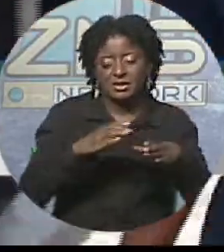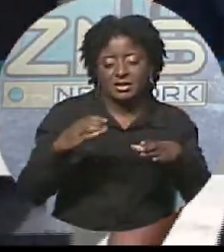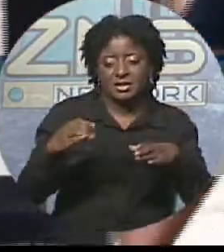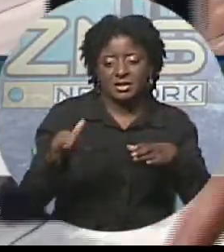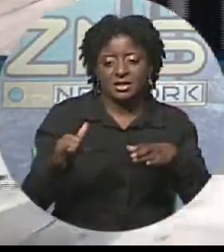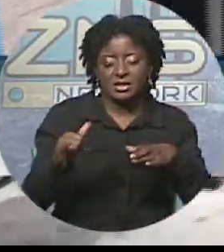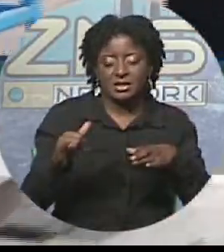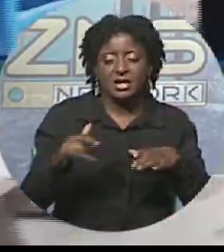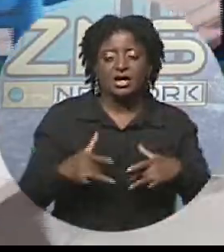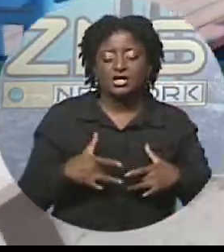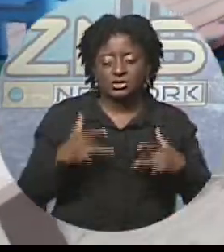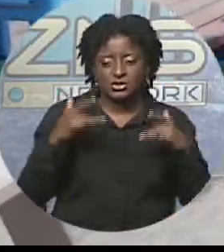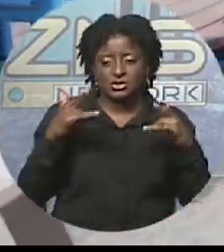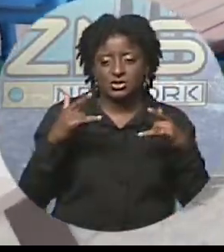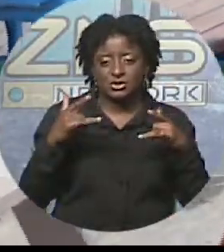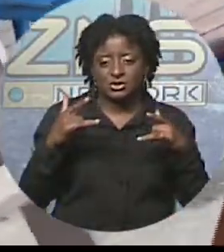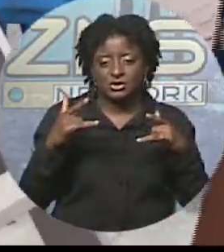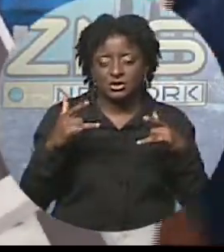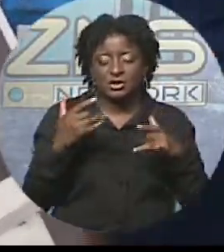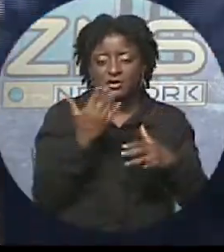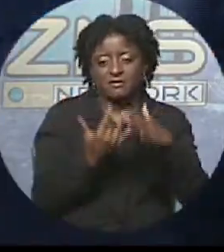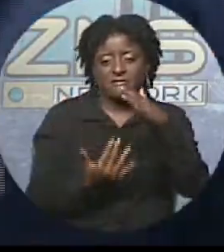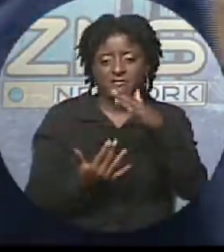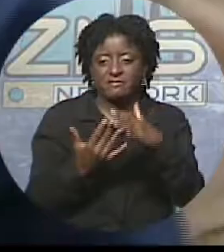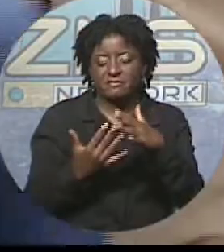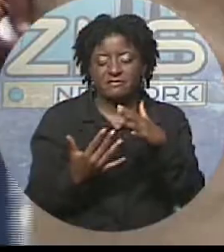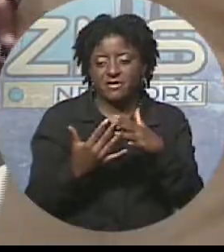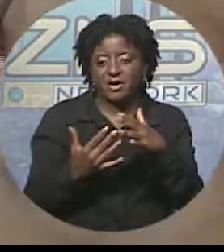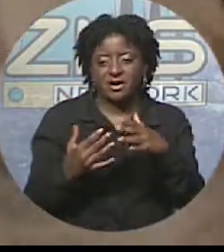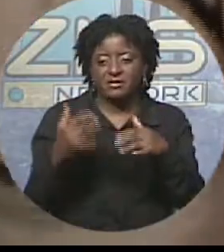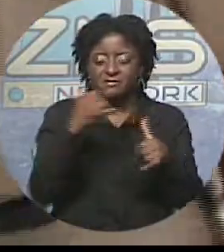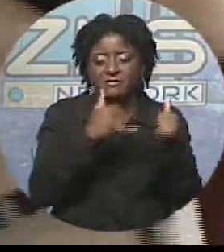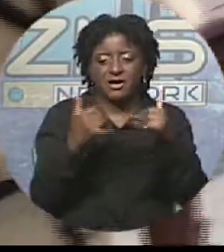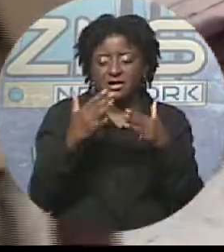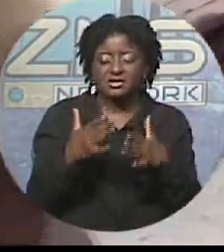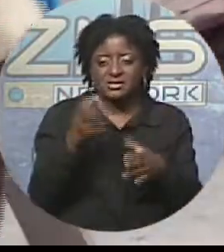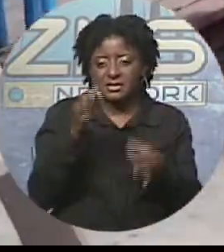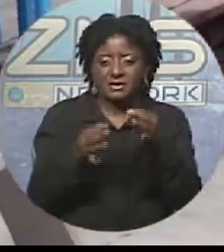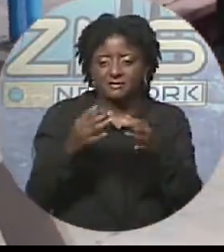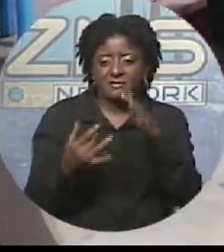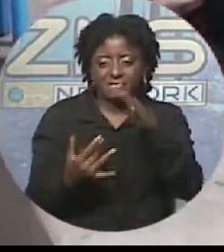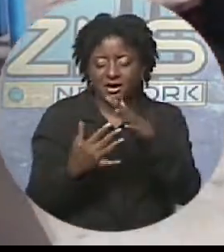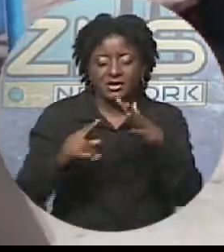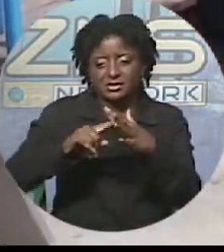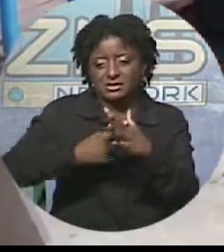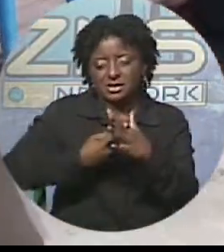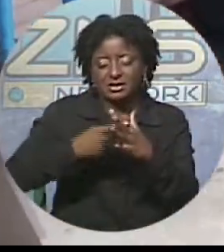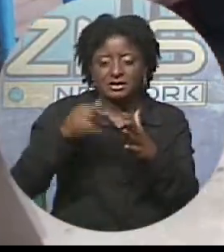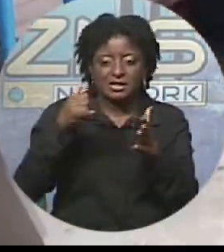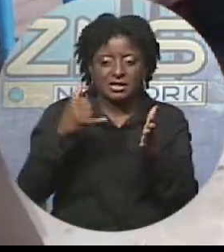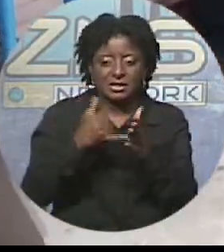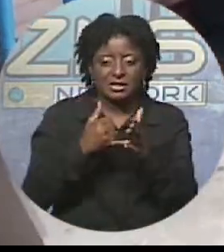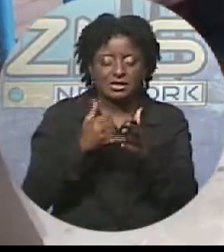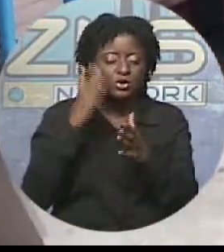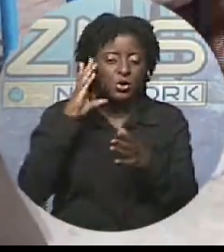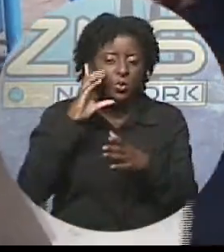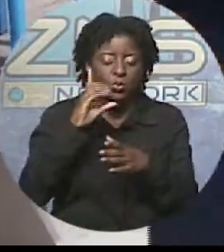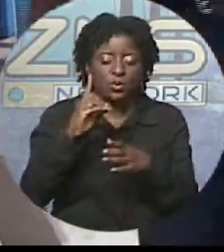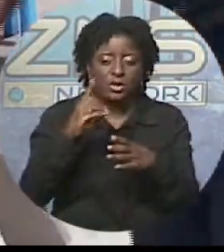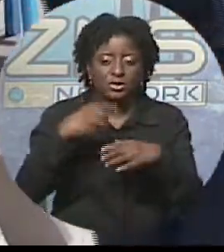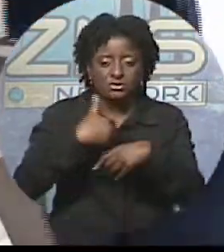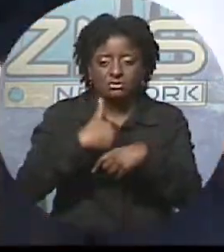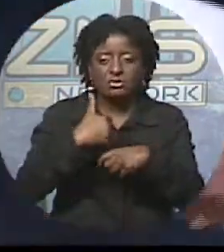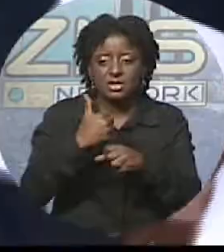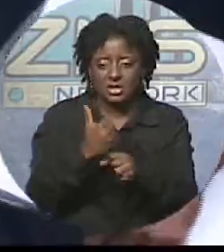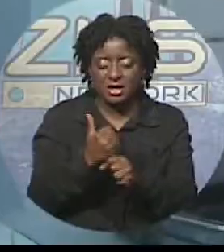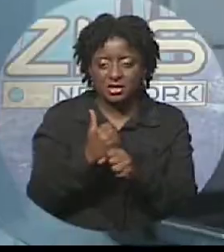fire department. It is feared that should a fire erupt at one location, it would cause a domino effect on the other